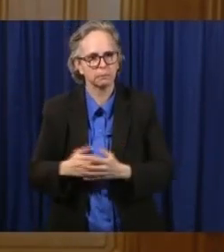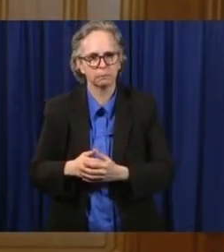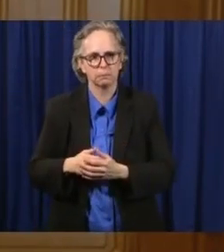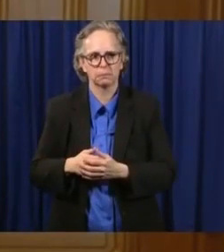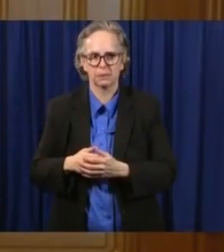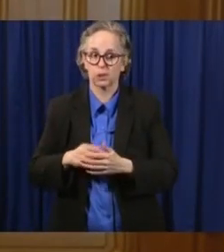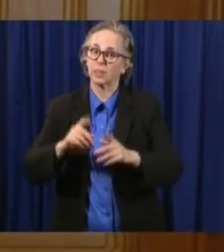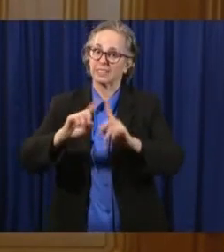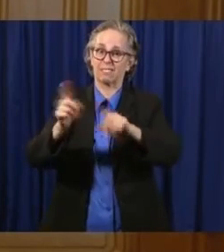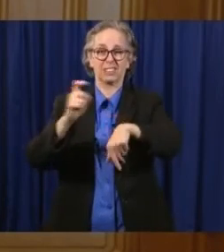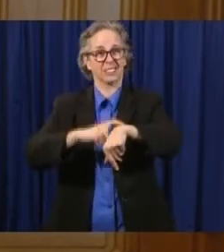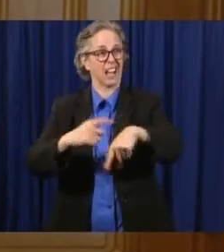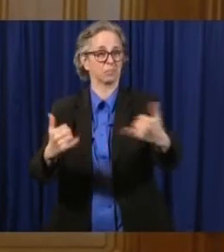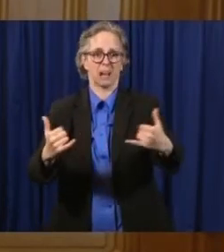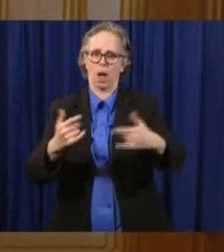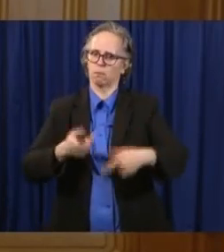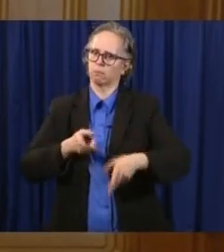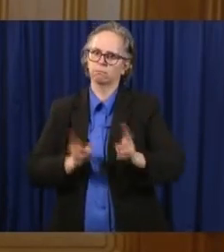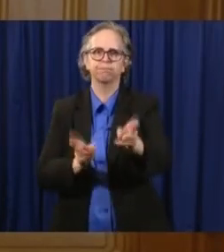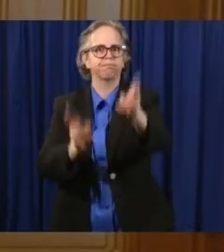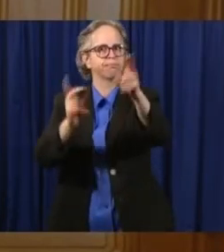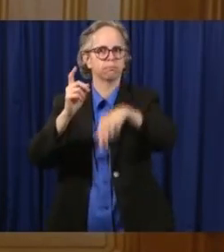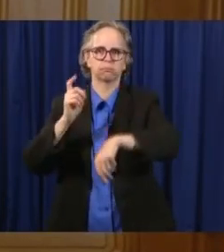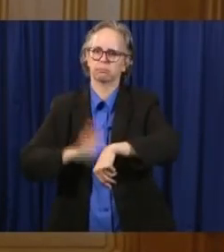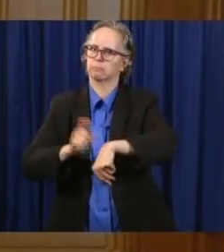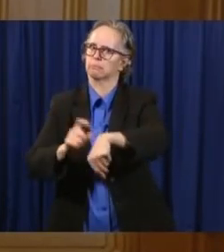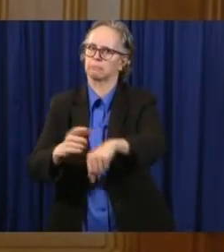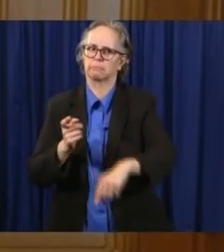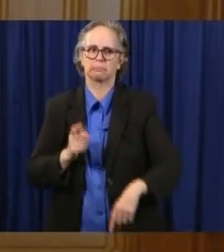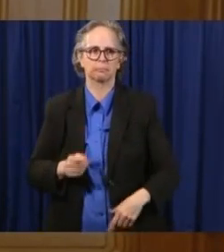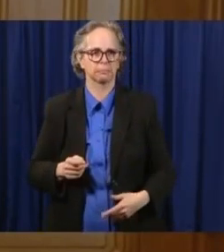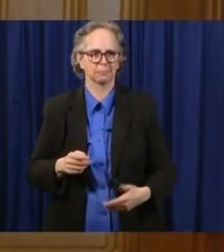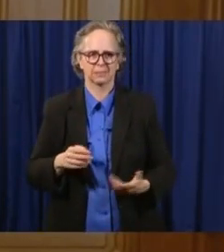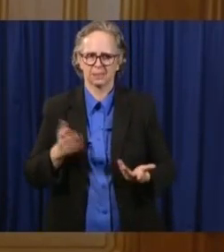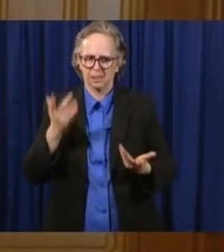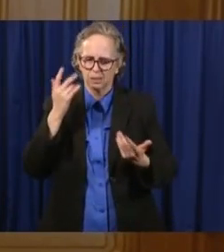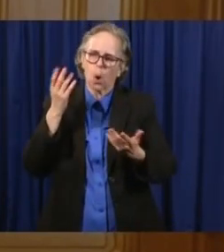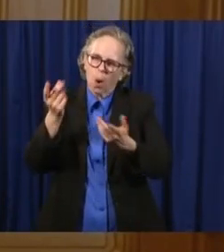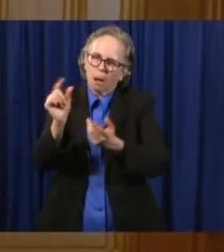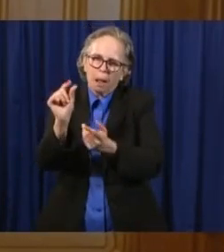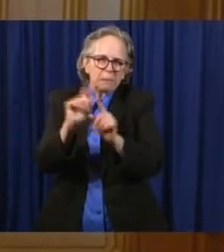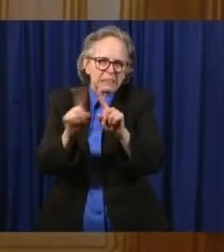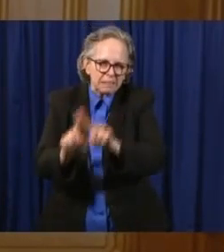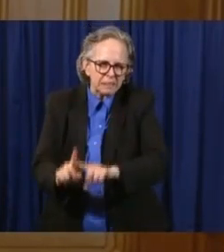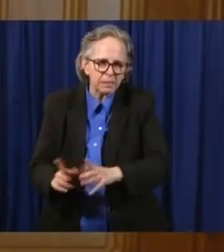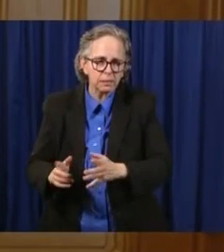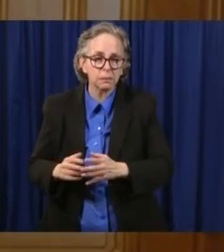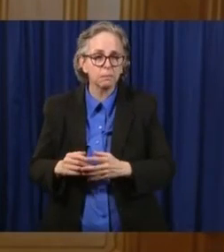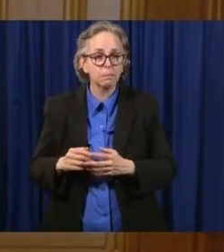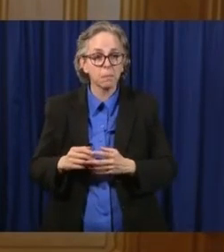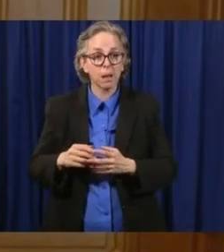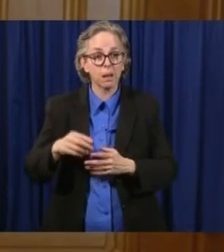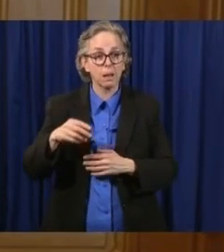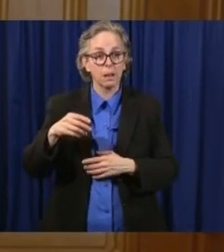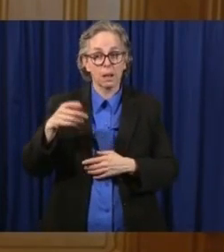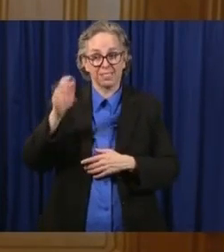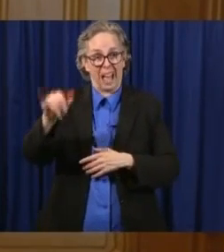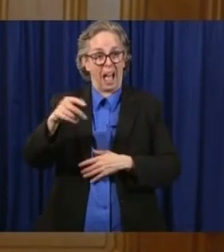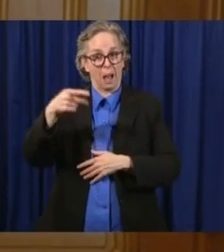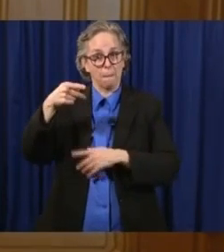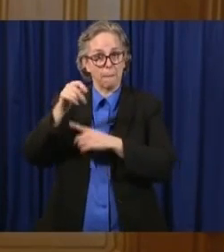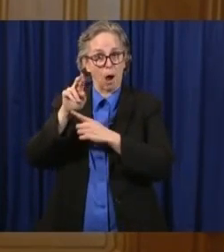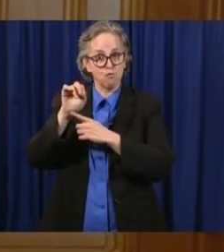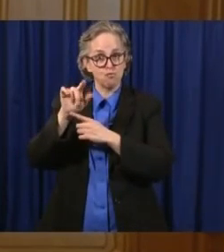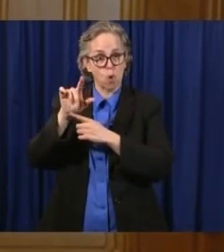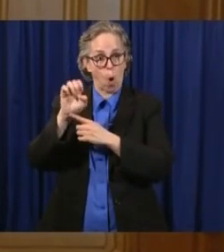time, and so those things are different. But ultimately, the parole board will come back to us, come back to